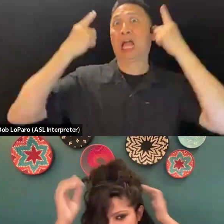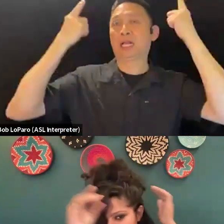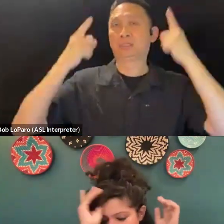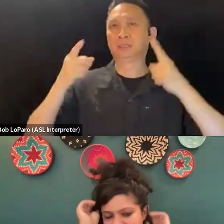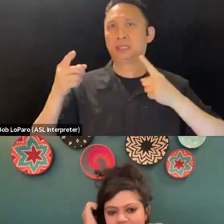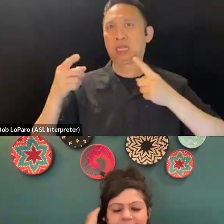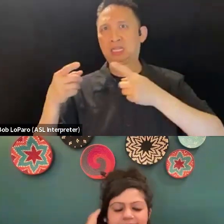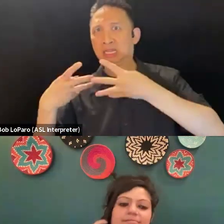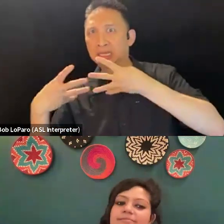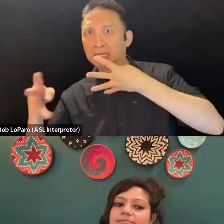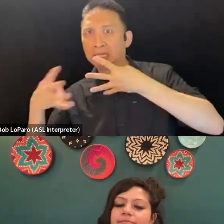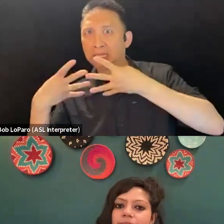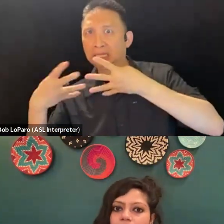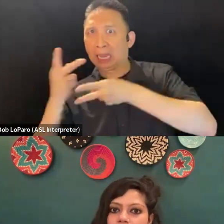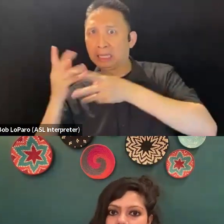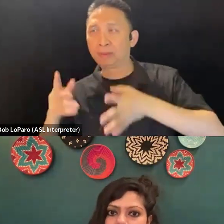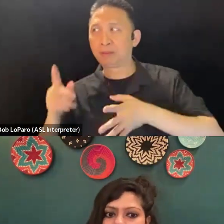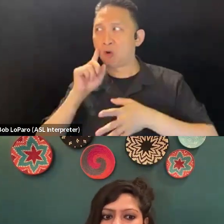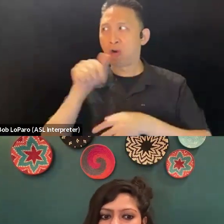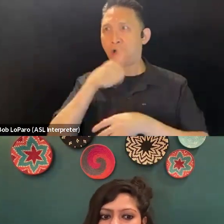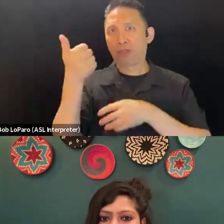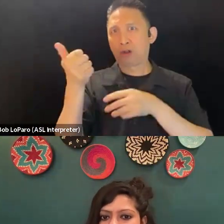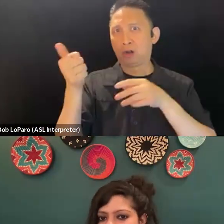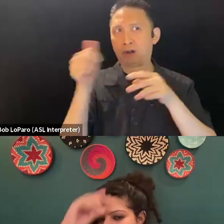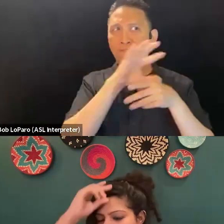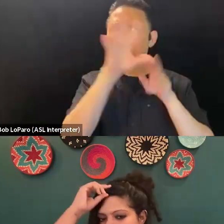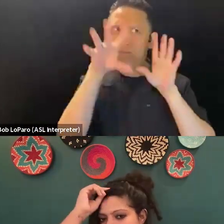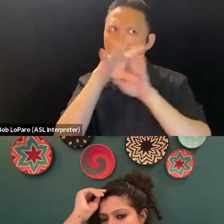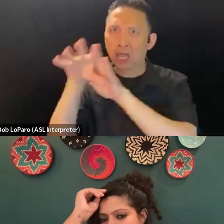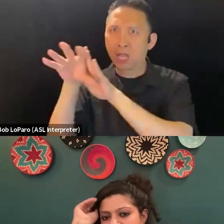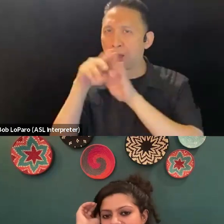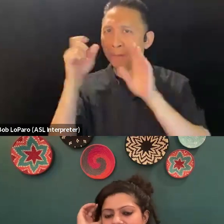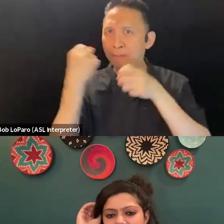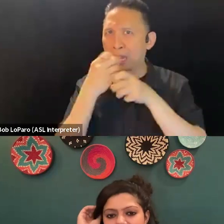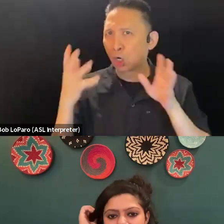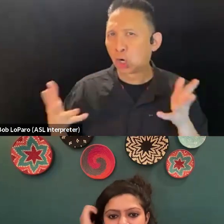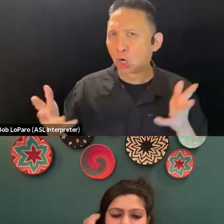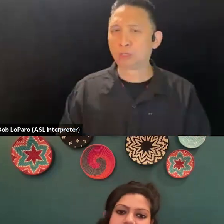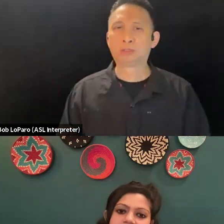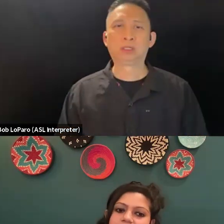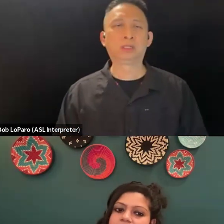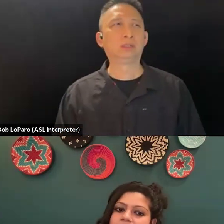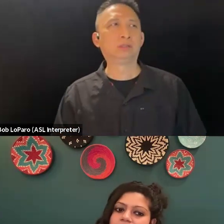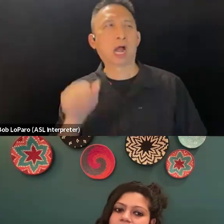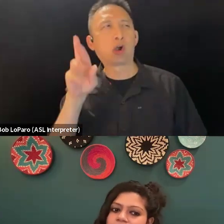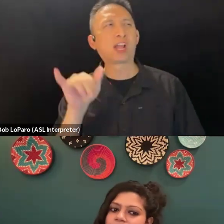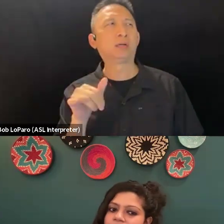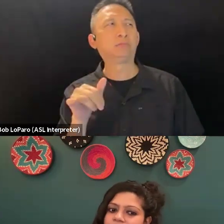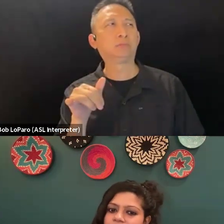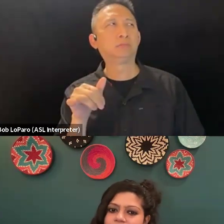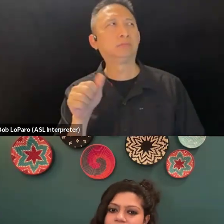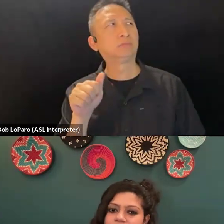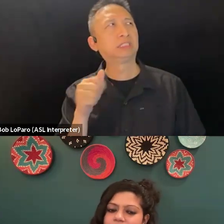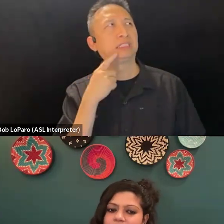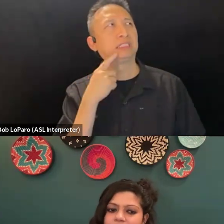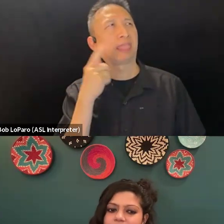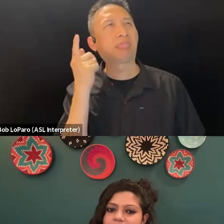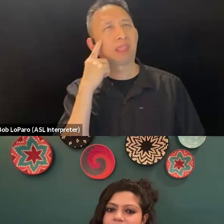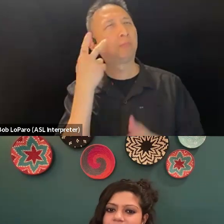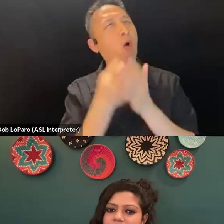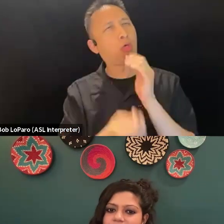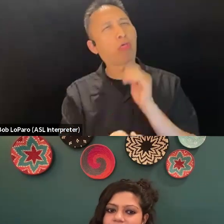fairly are not that many for it to be prohibitively difficult. And just one thing, even if one does an addendum to